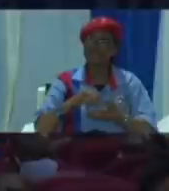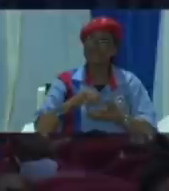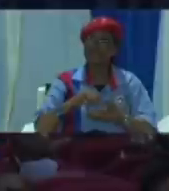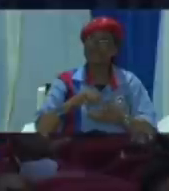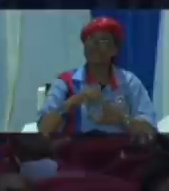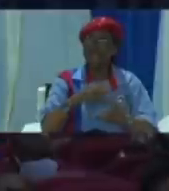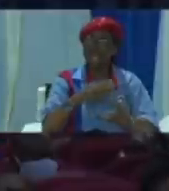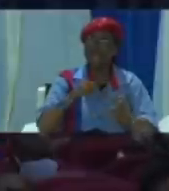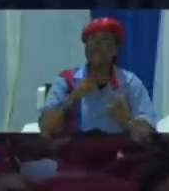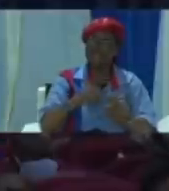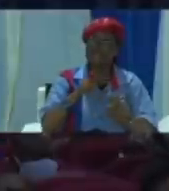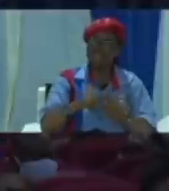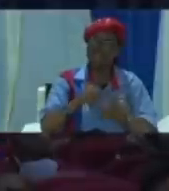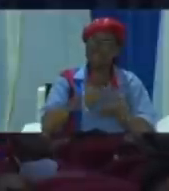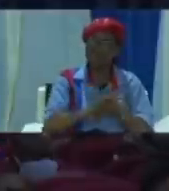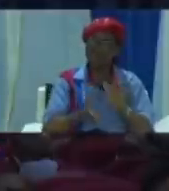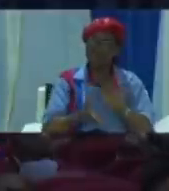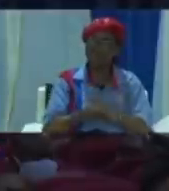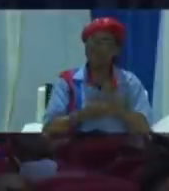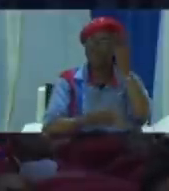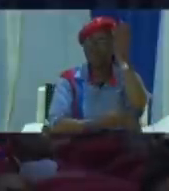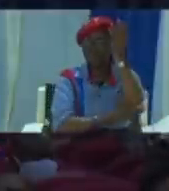became poor